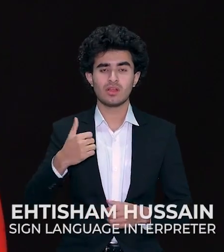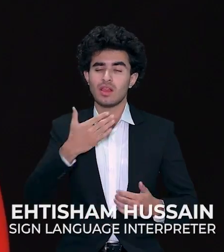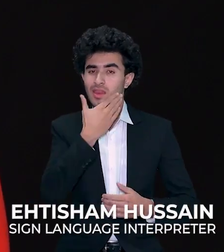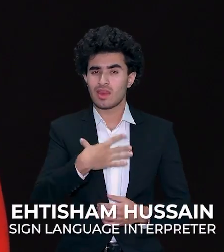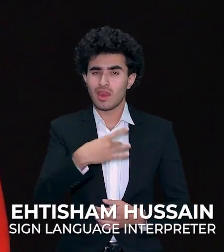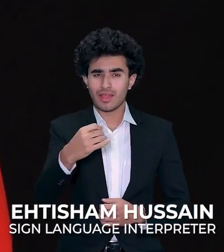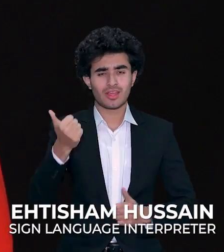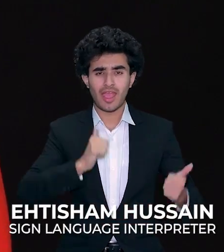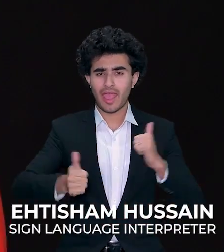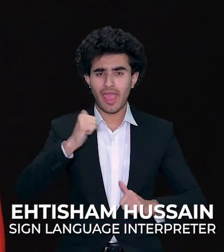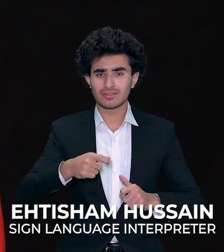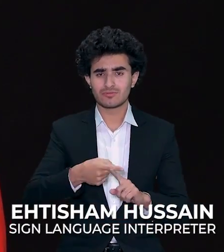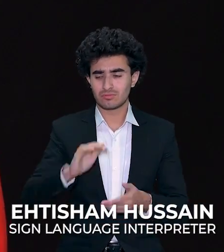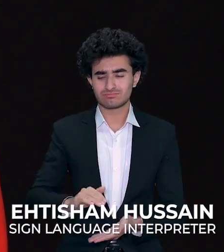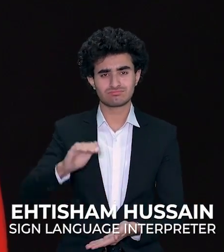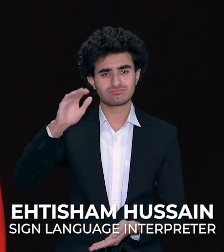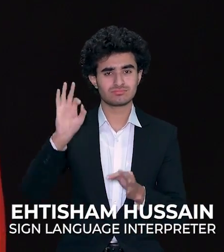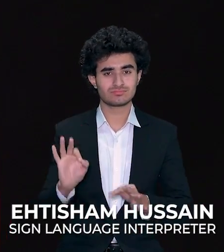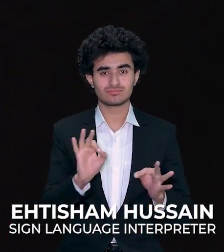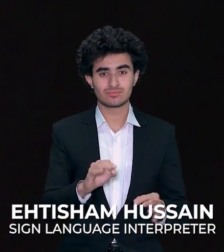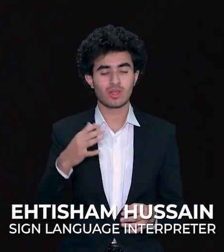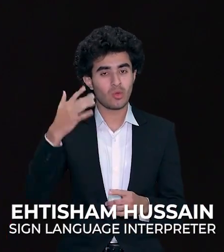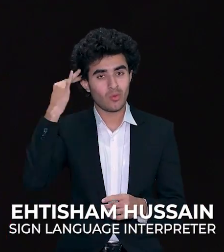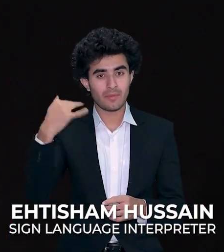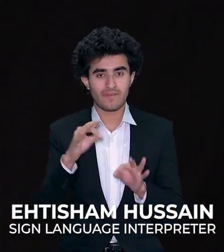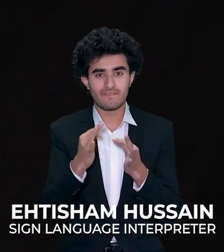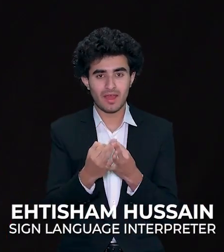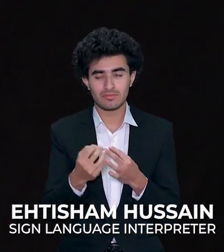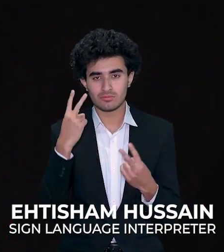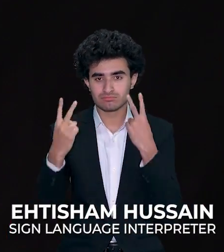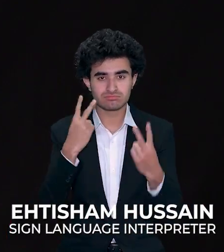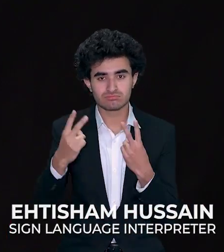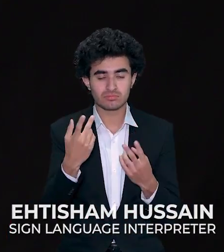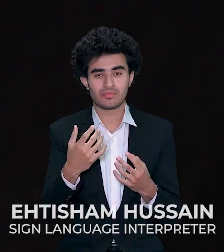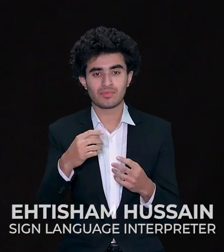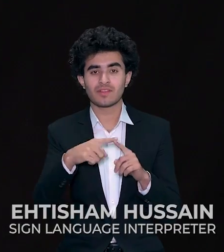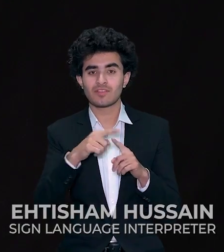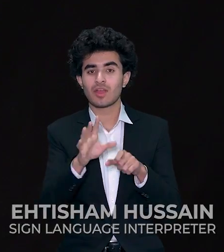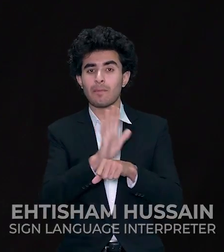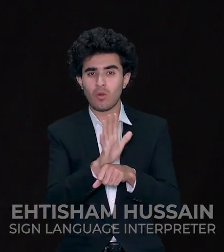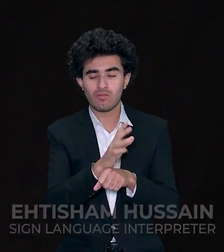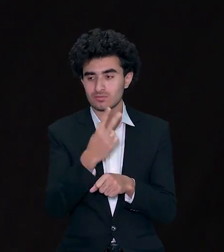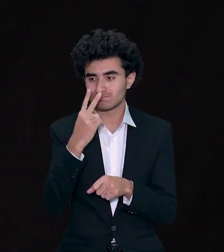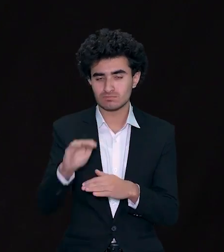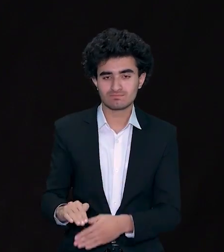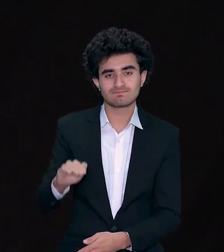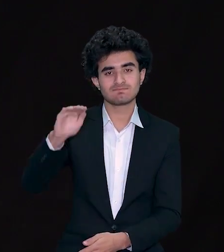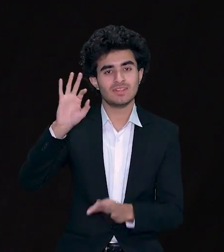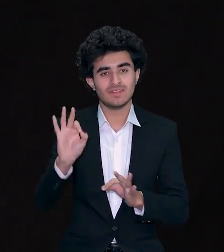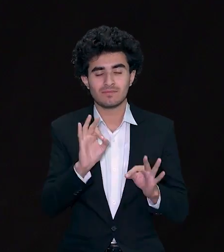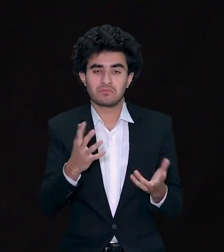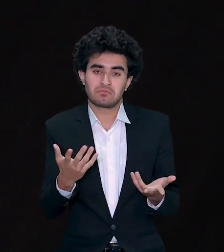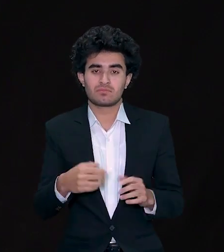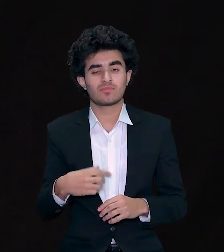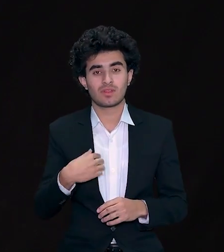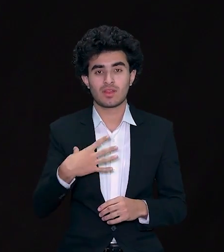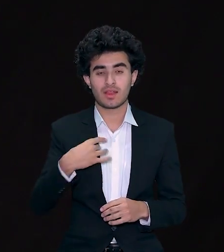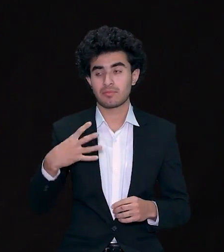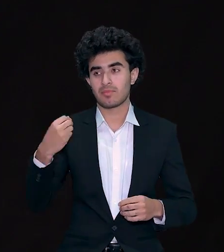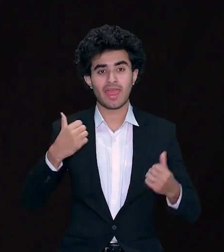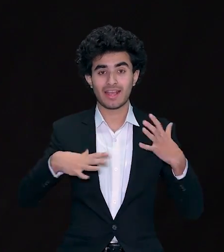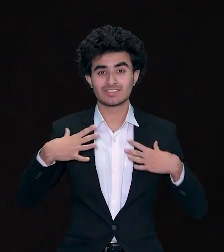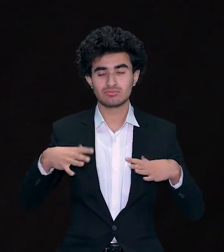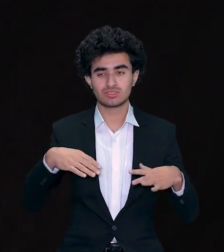I grew up with my family being surrounded by movie sets and all that. So it just came to me naturally. My earliest experience in acting